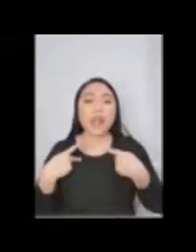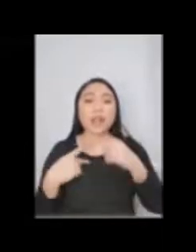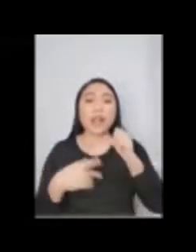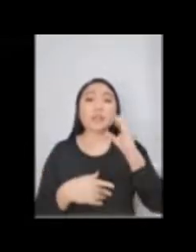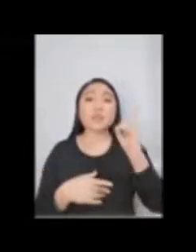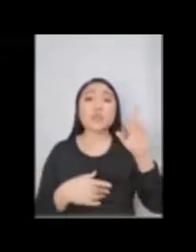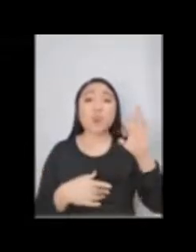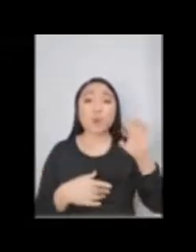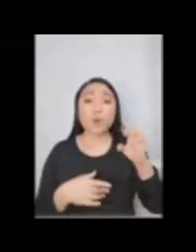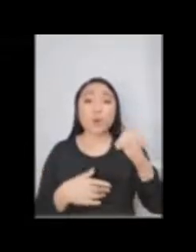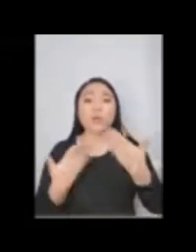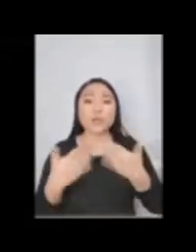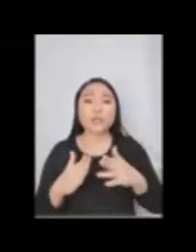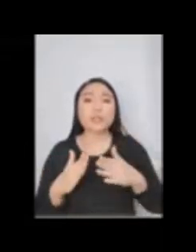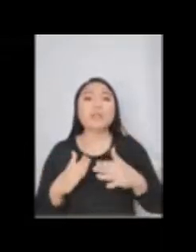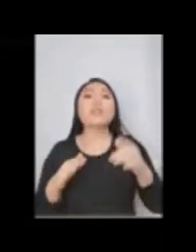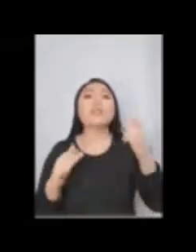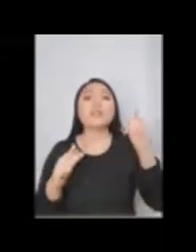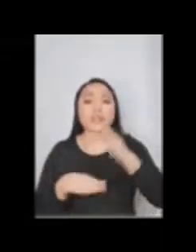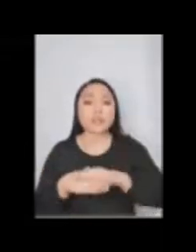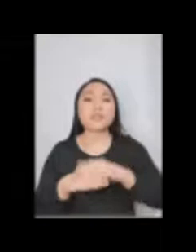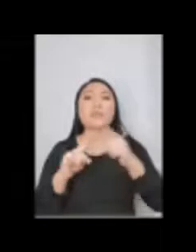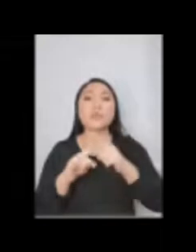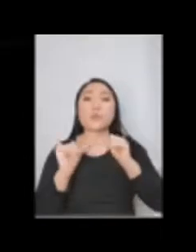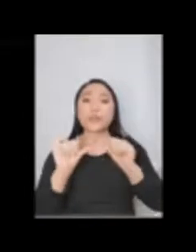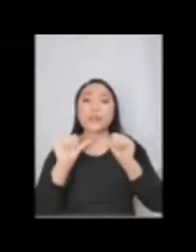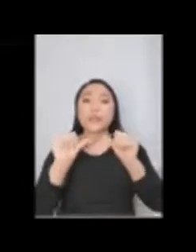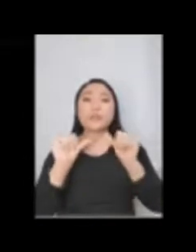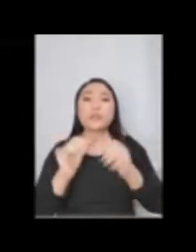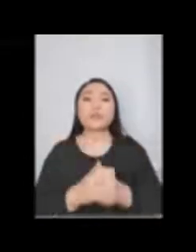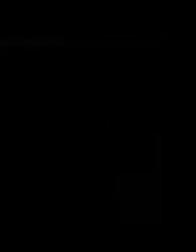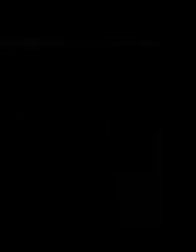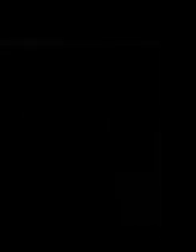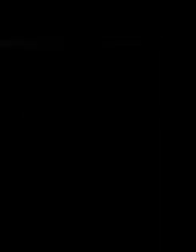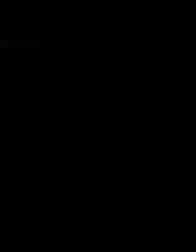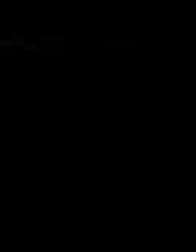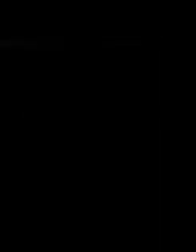palipas ng oras. Yan. Happy playing! Thank you!